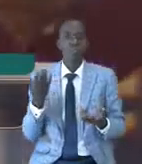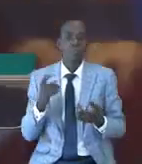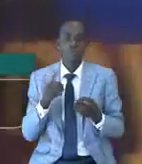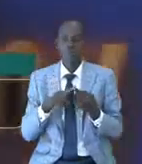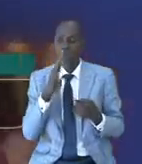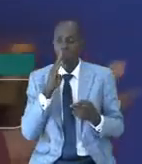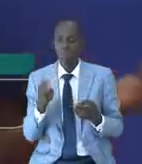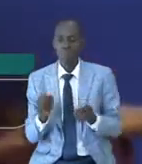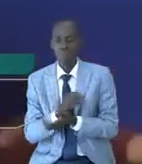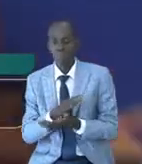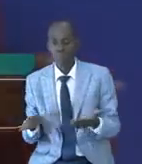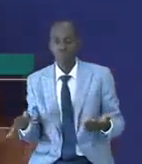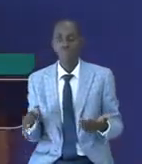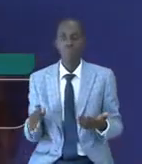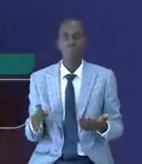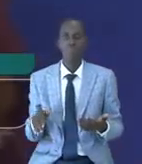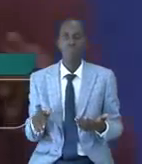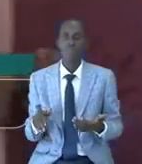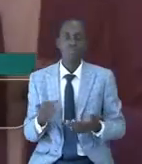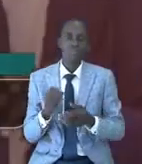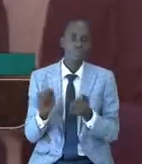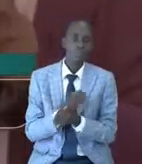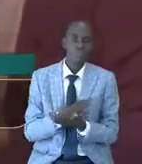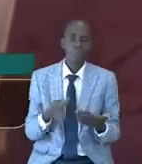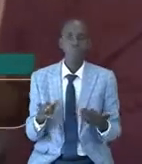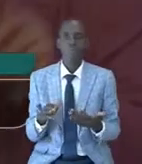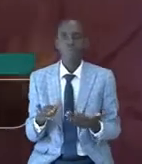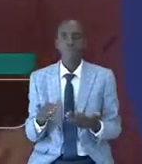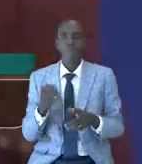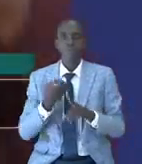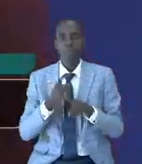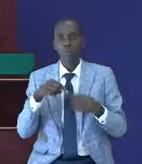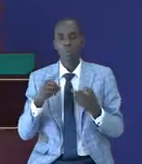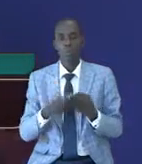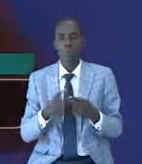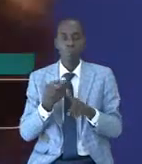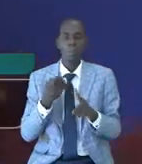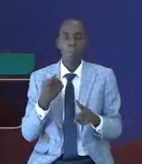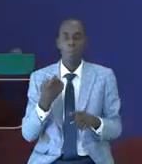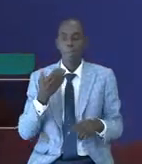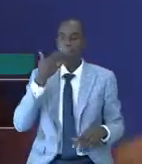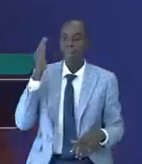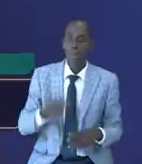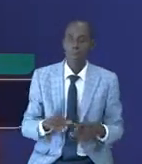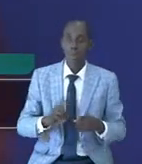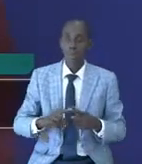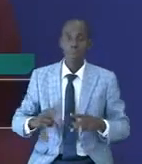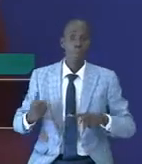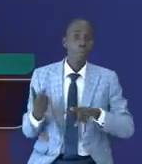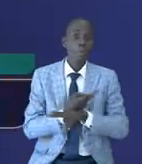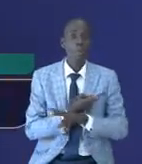rotting away, as if, you know, you'll be there going from bad to worse, from worse to worse, from